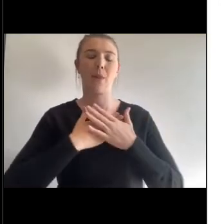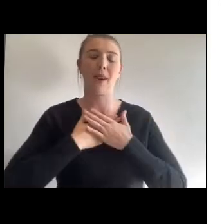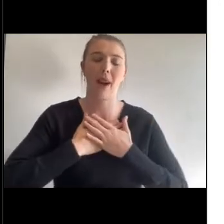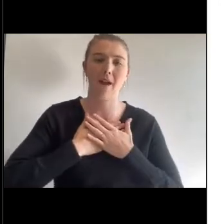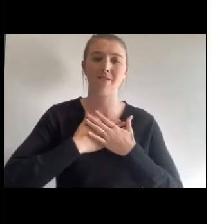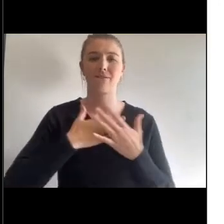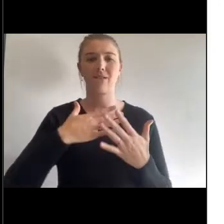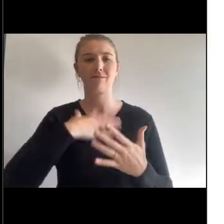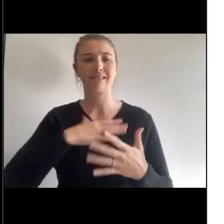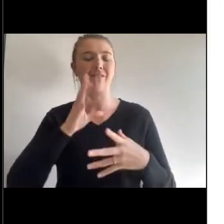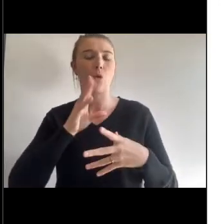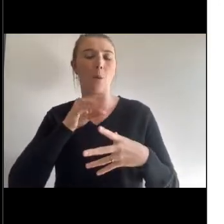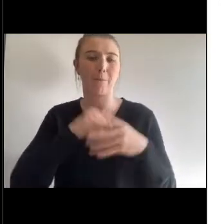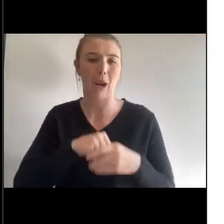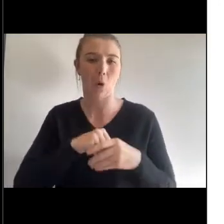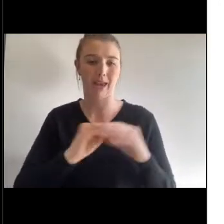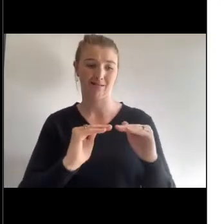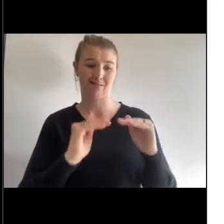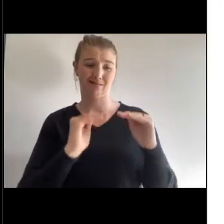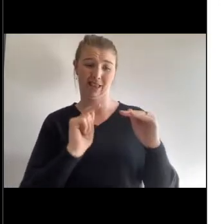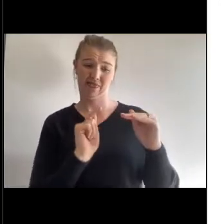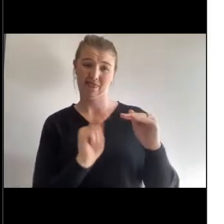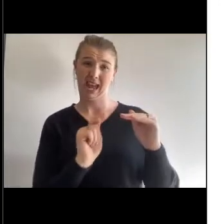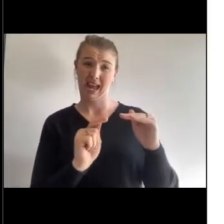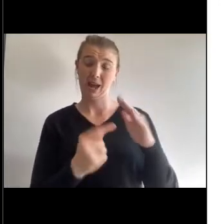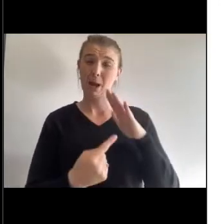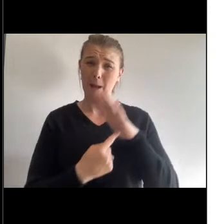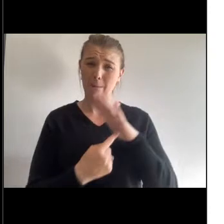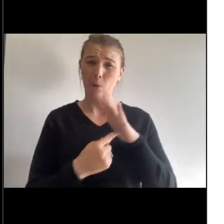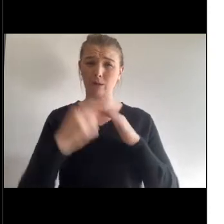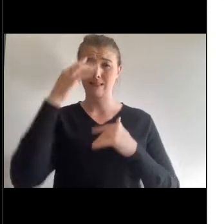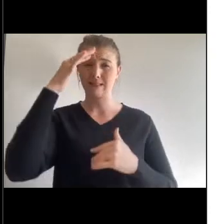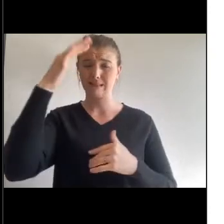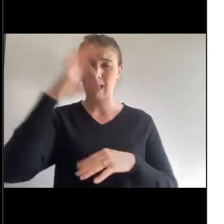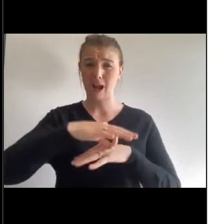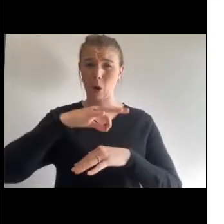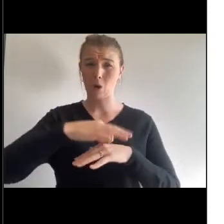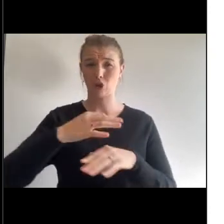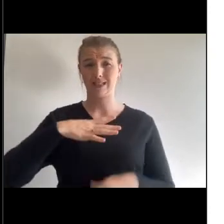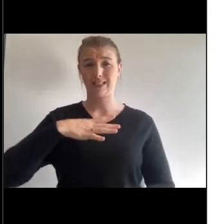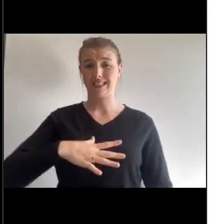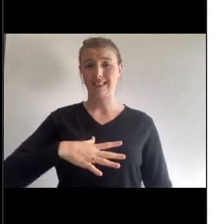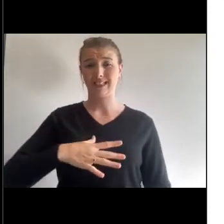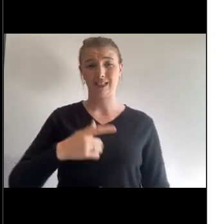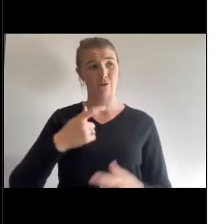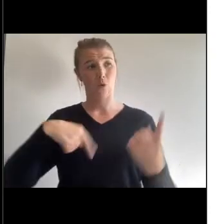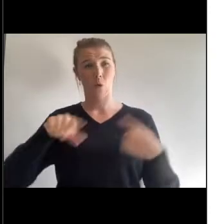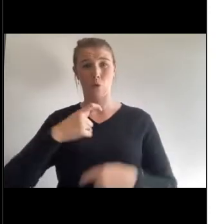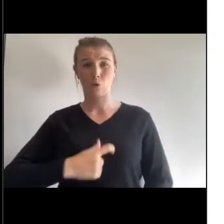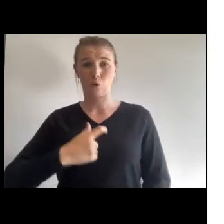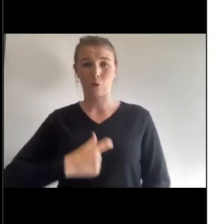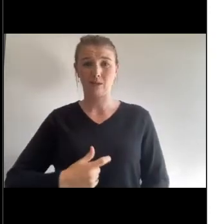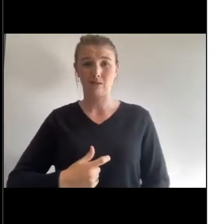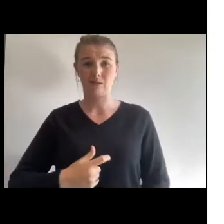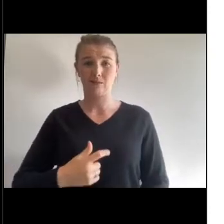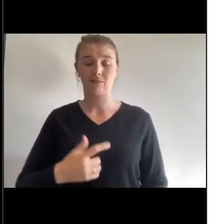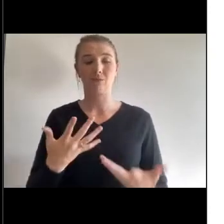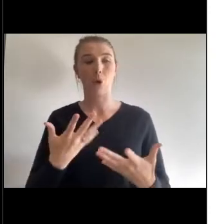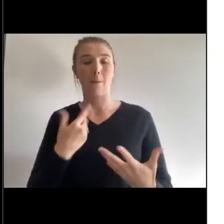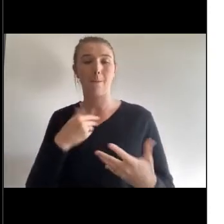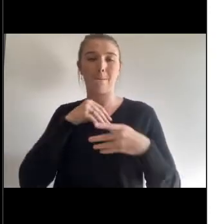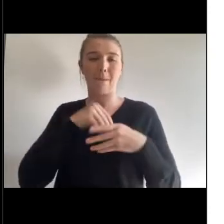and fundamental psychological needs of human beings. So belonging feels like these things, but it also